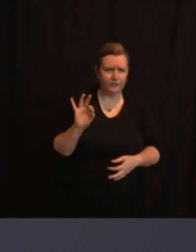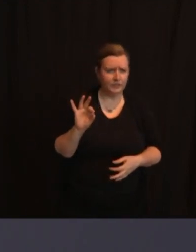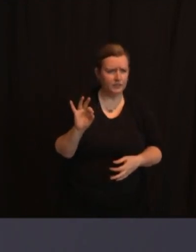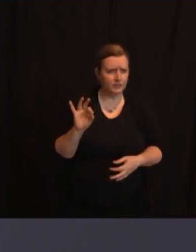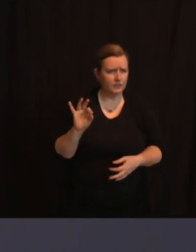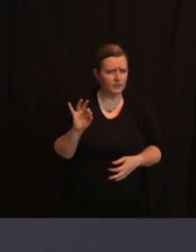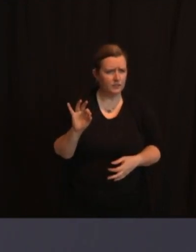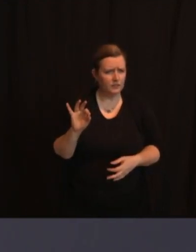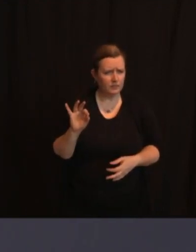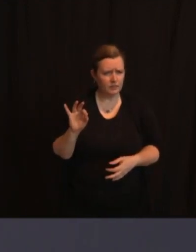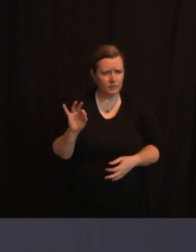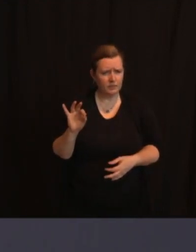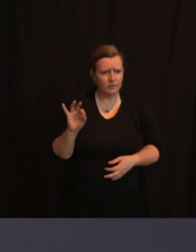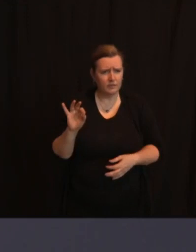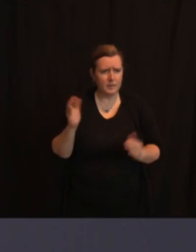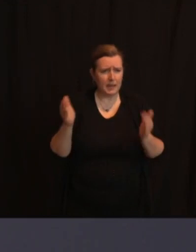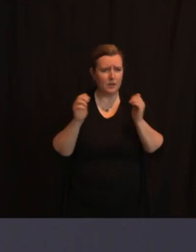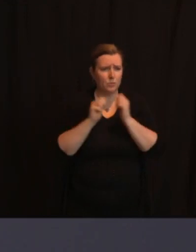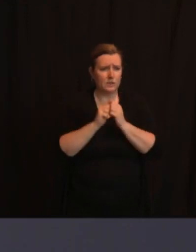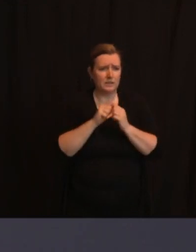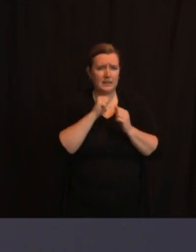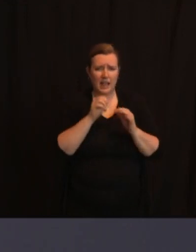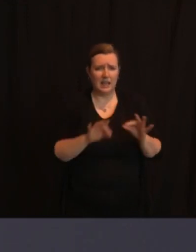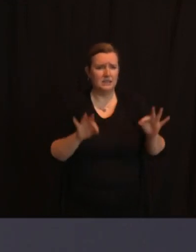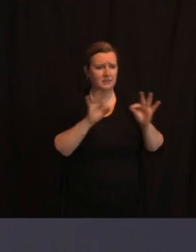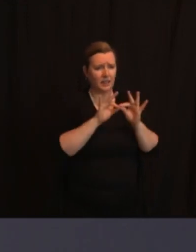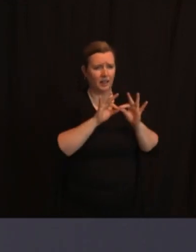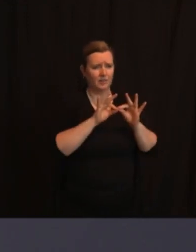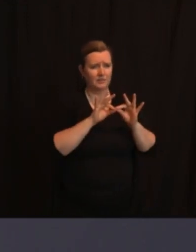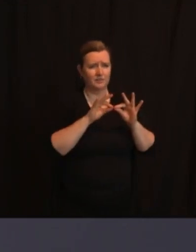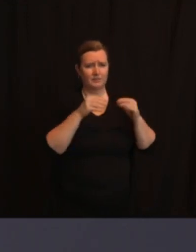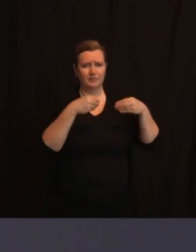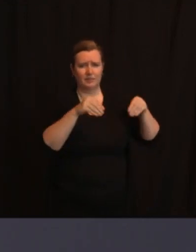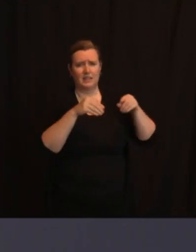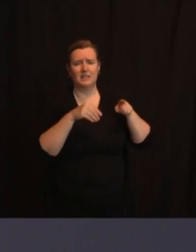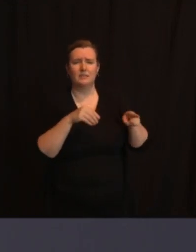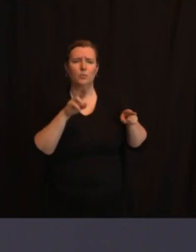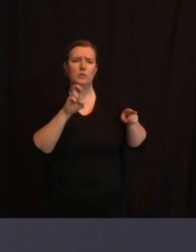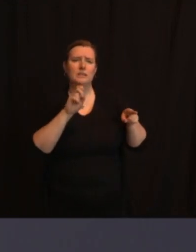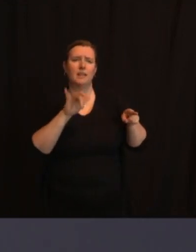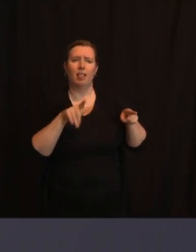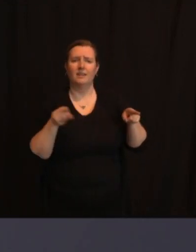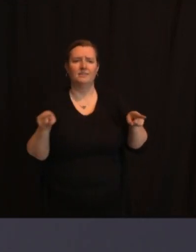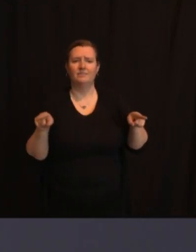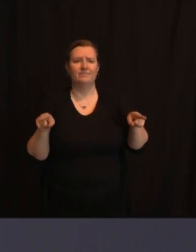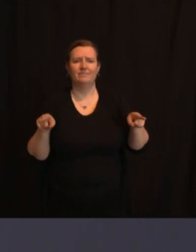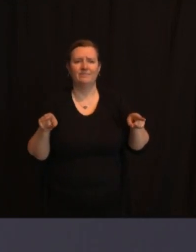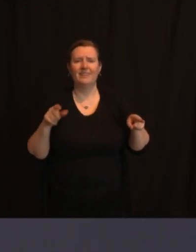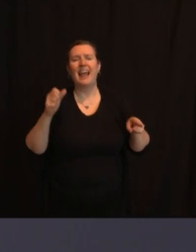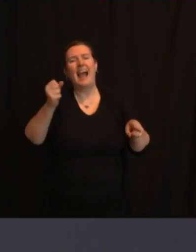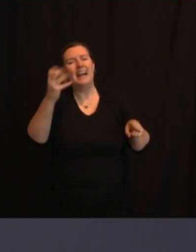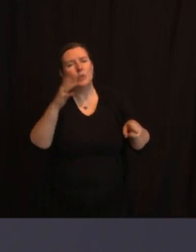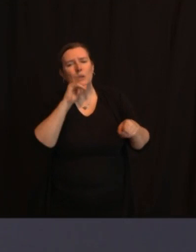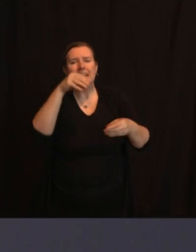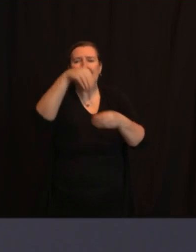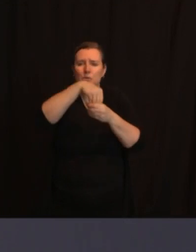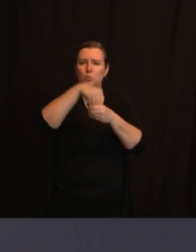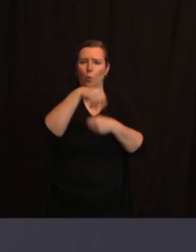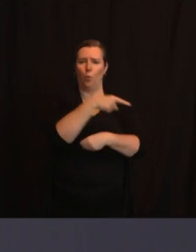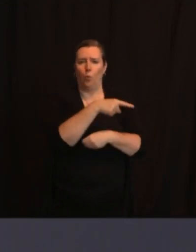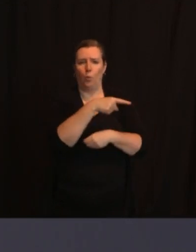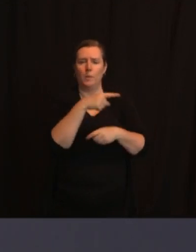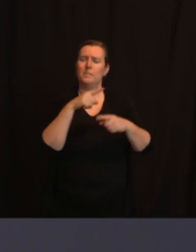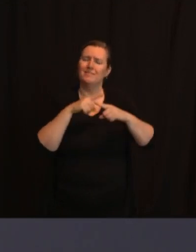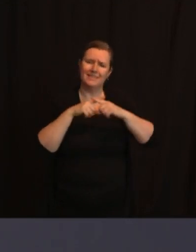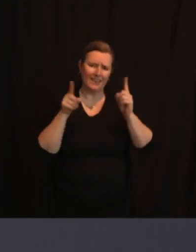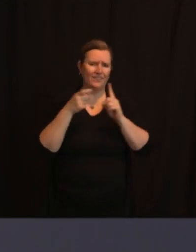It's outdoors, indoors, and casinos are quite decidedly indoors. Now, I had said at the very first press conference